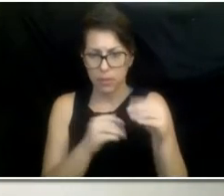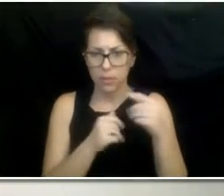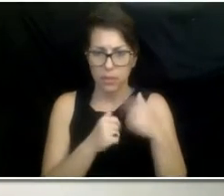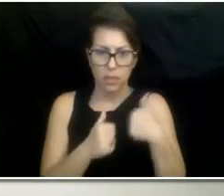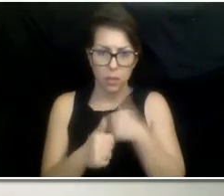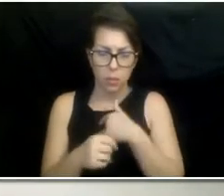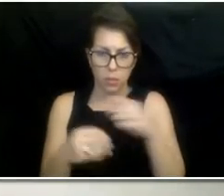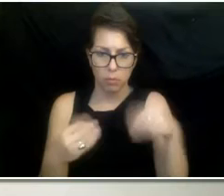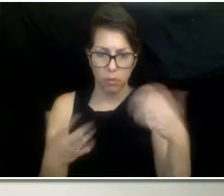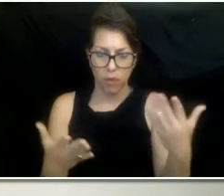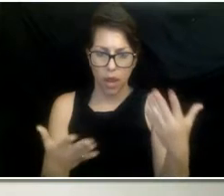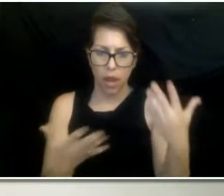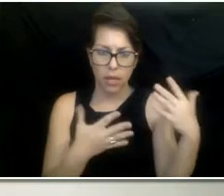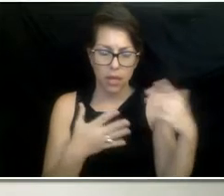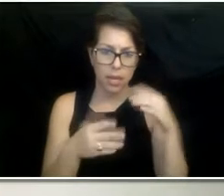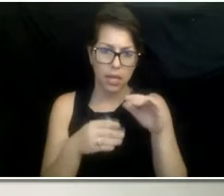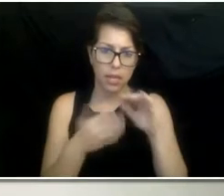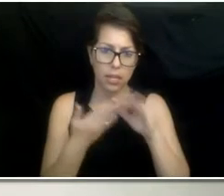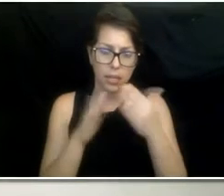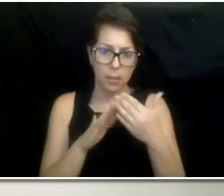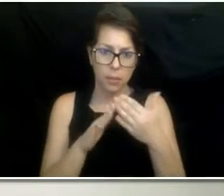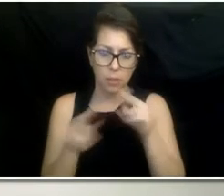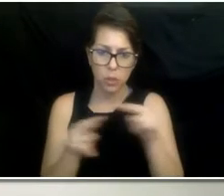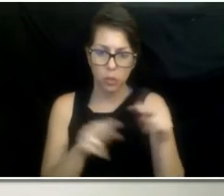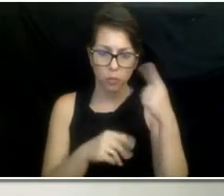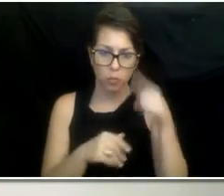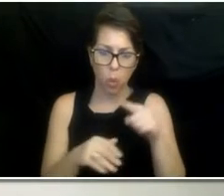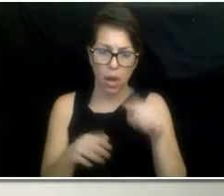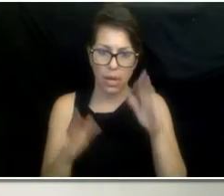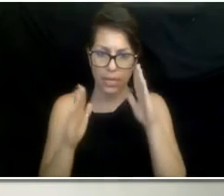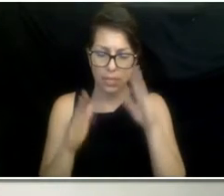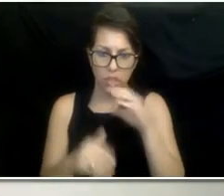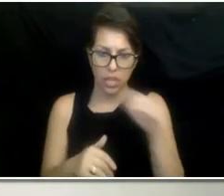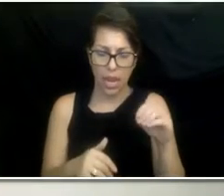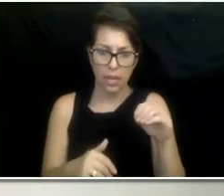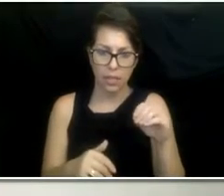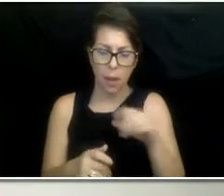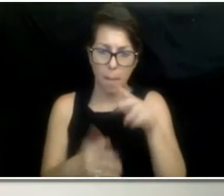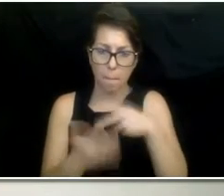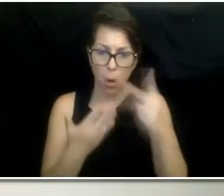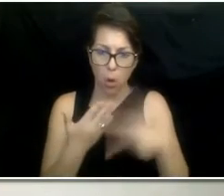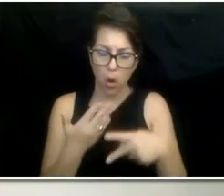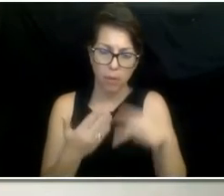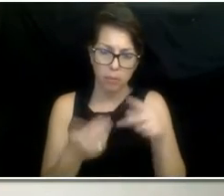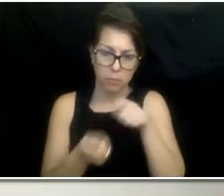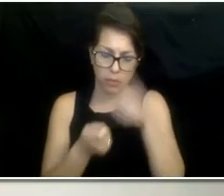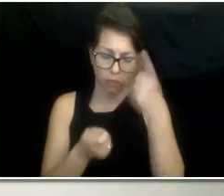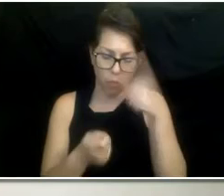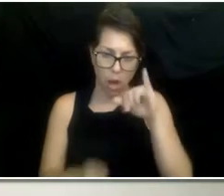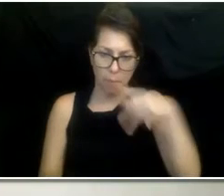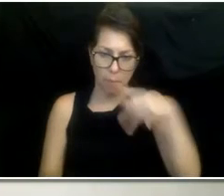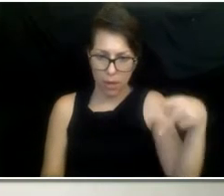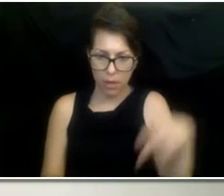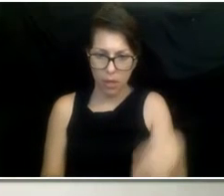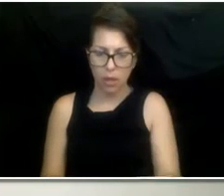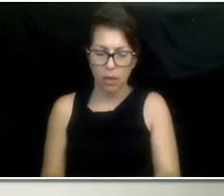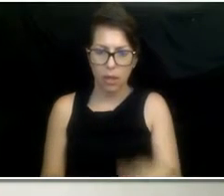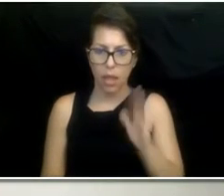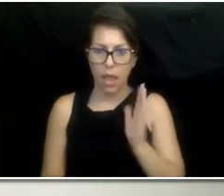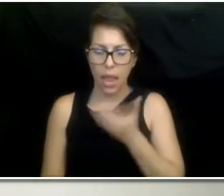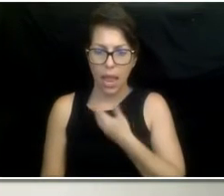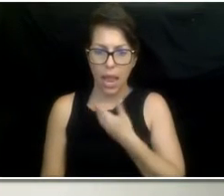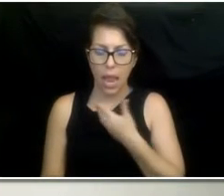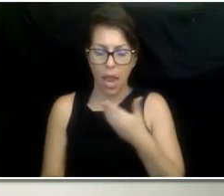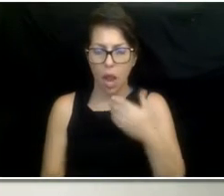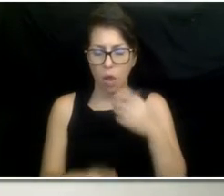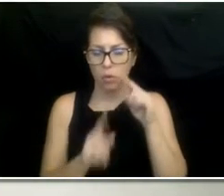experienced or witnessed crime and violence in the wake of covid-19 car is immediately pivoted to providing all services remotely and virtually